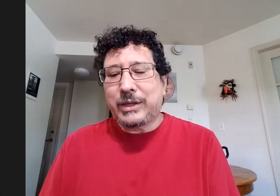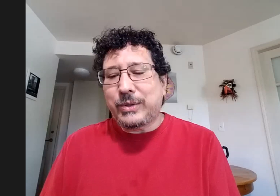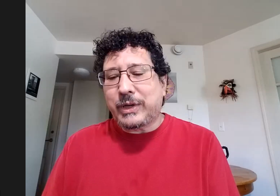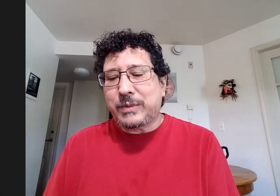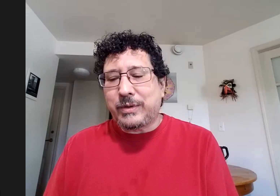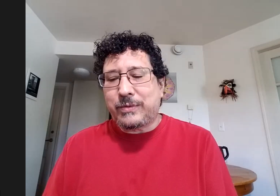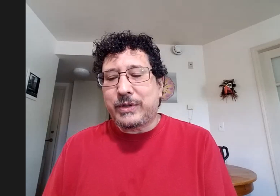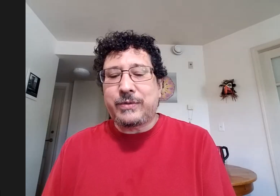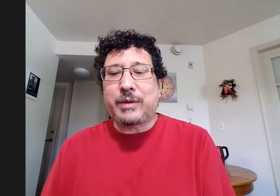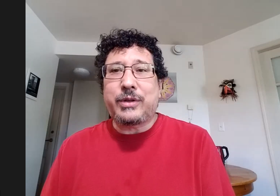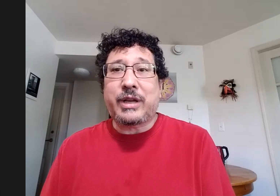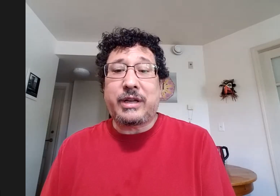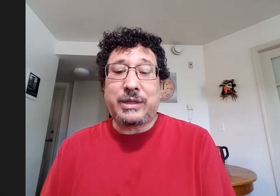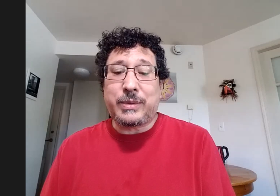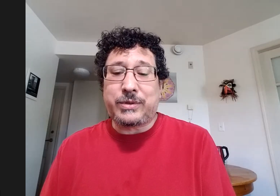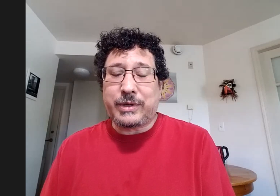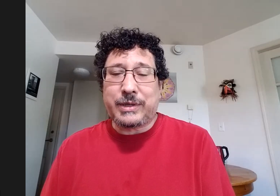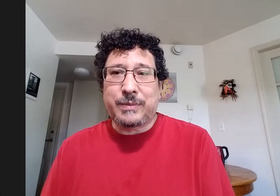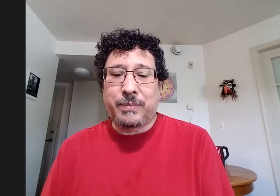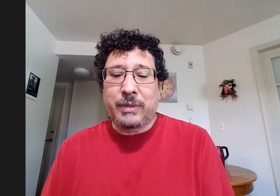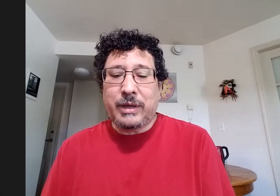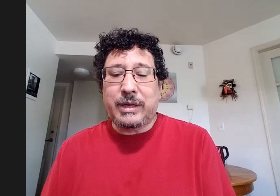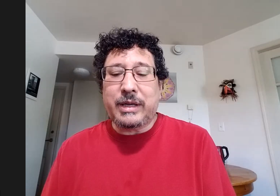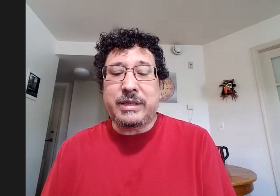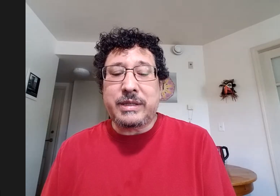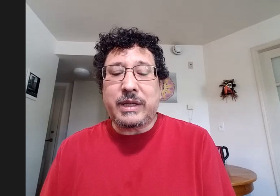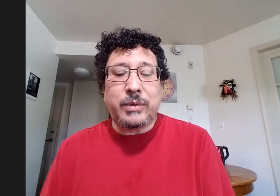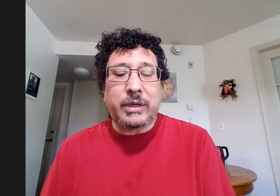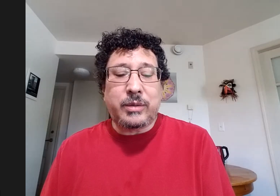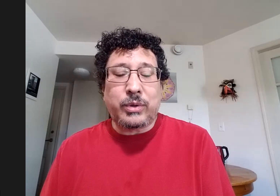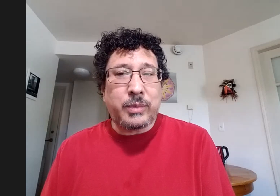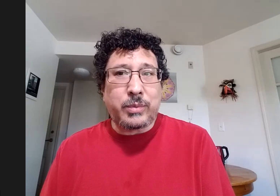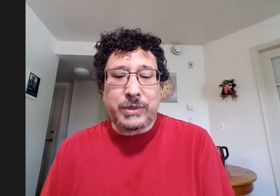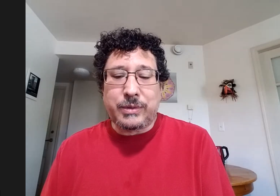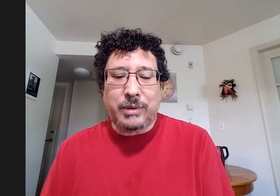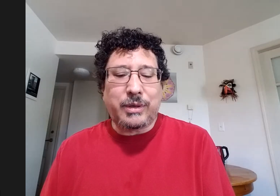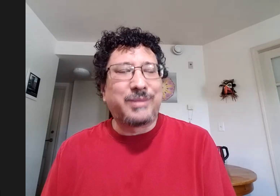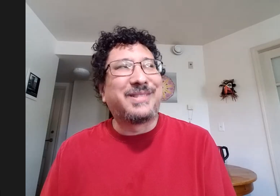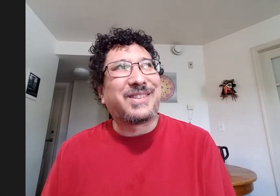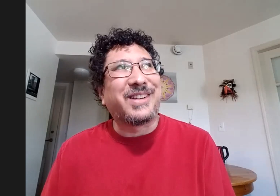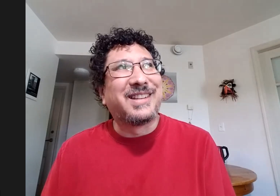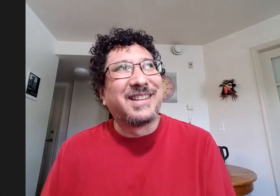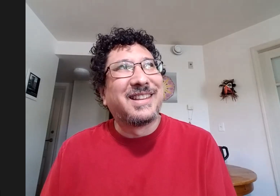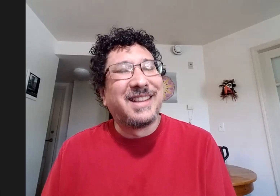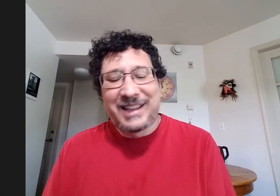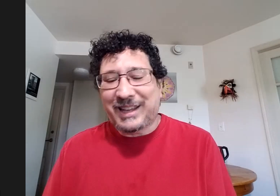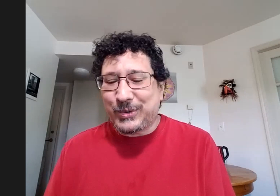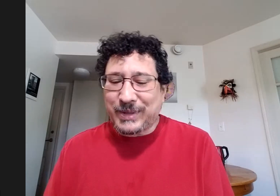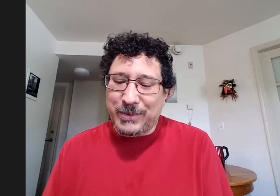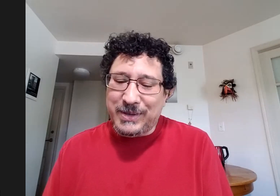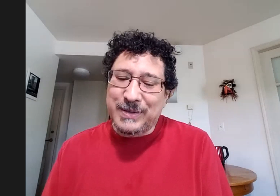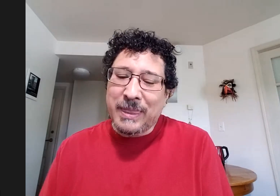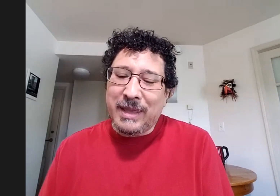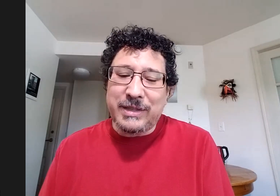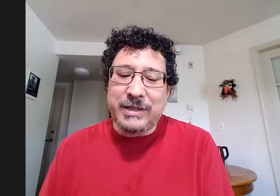I like to advise my friends and family on how to deal with stress. And as a disabled unemployment person, sorry, I don't know what